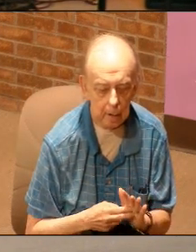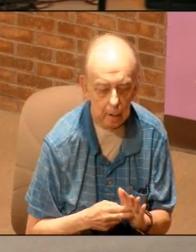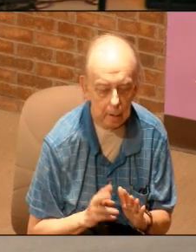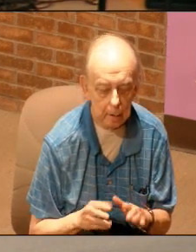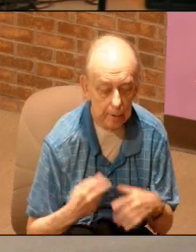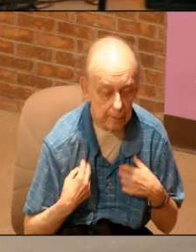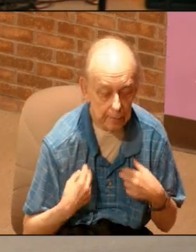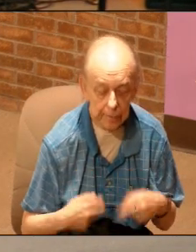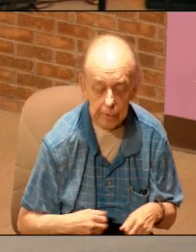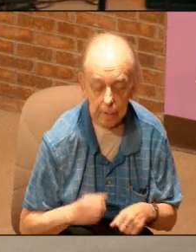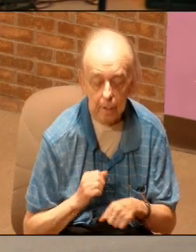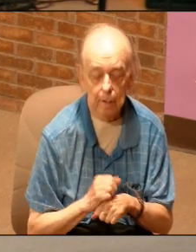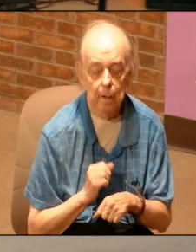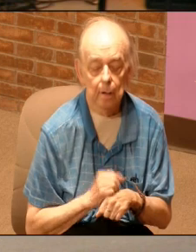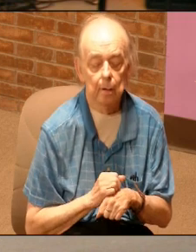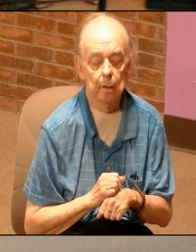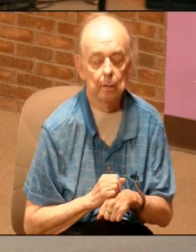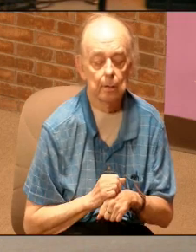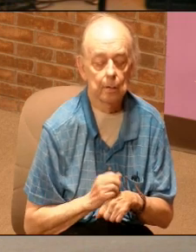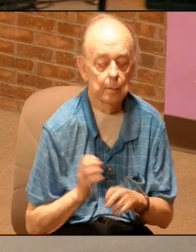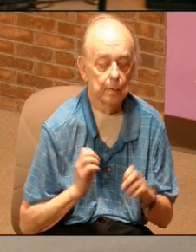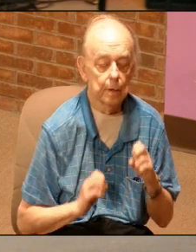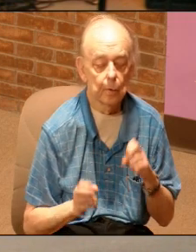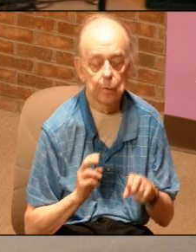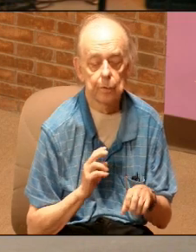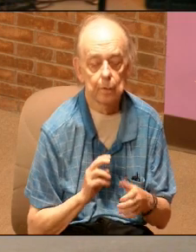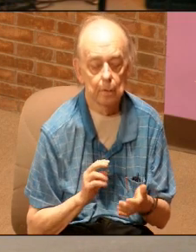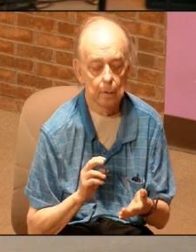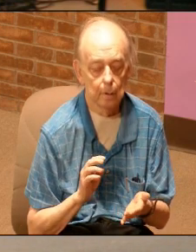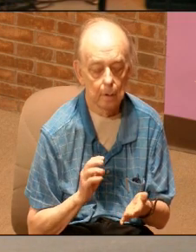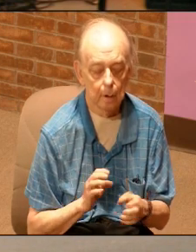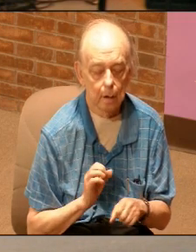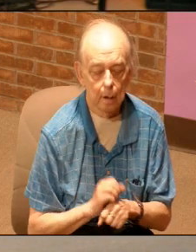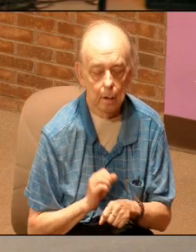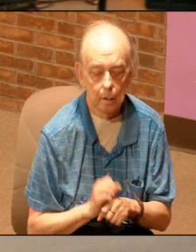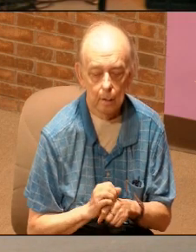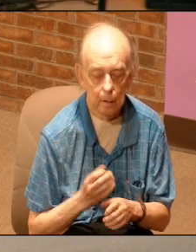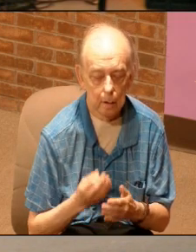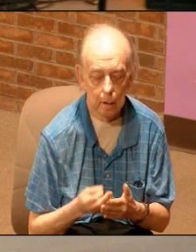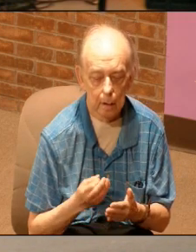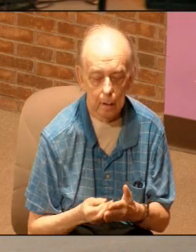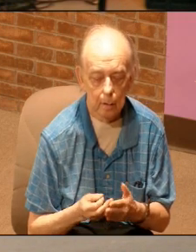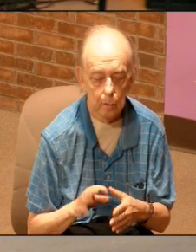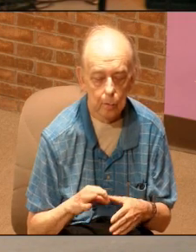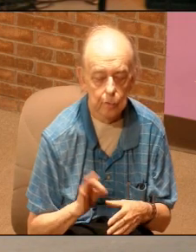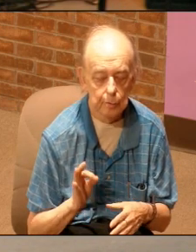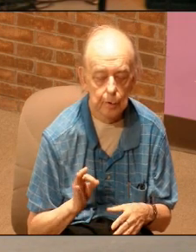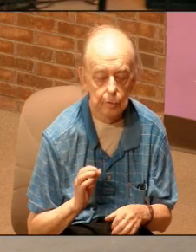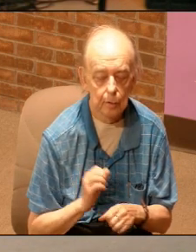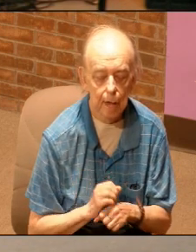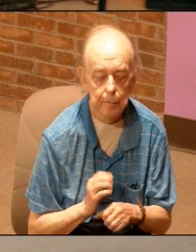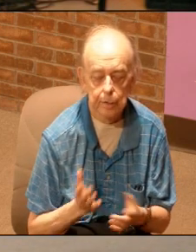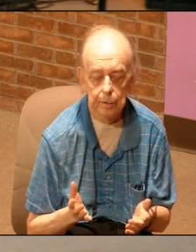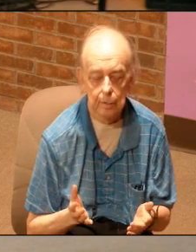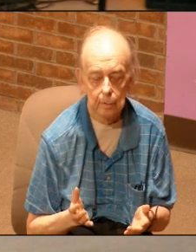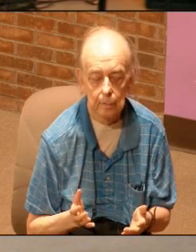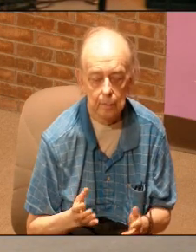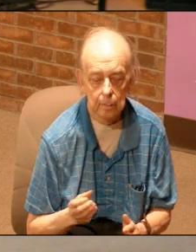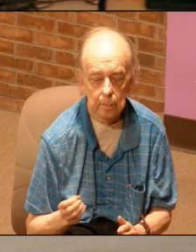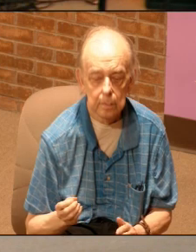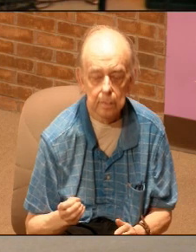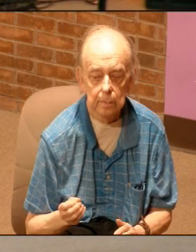physical habits. They can be emotional, mental, financial, or spiritual.